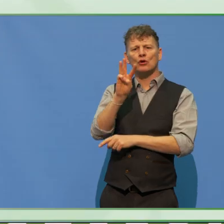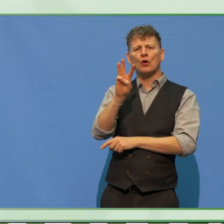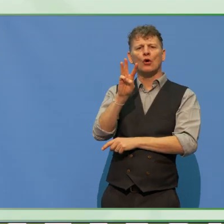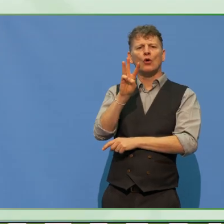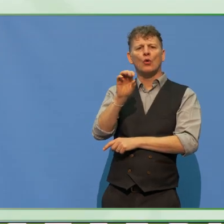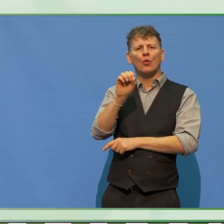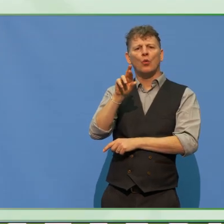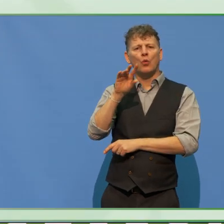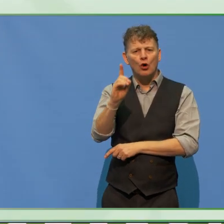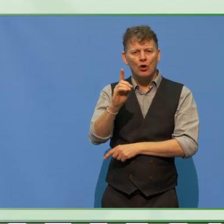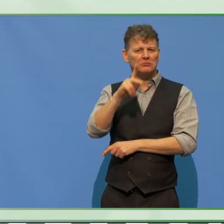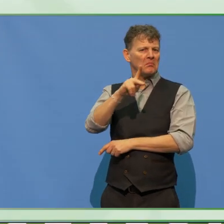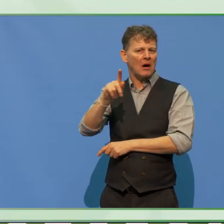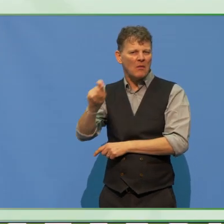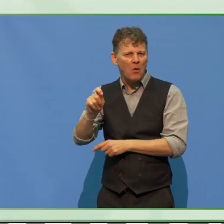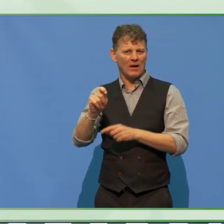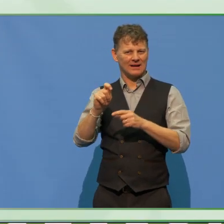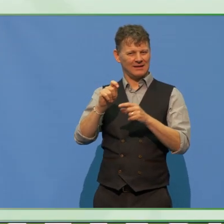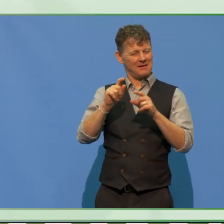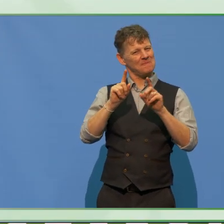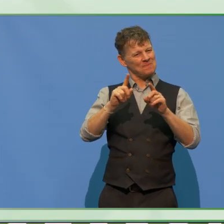there. And you also have to embed.